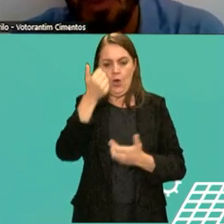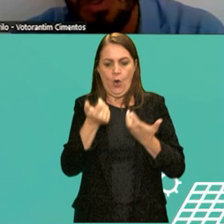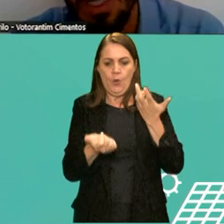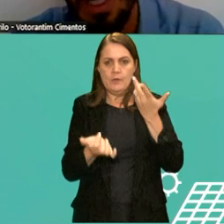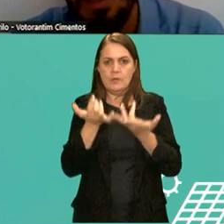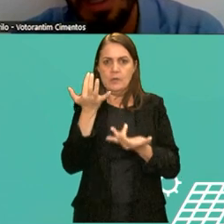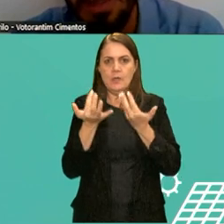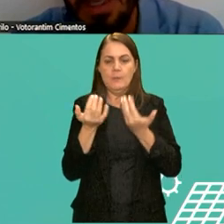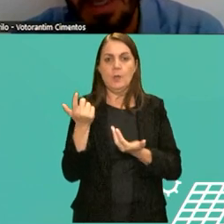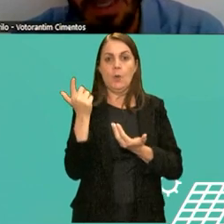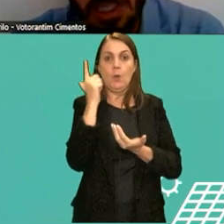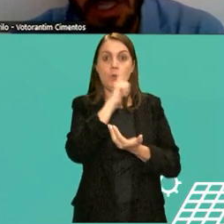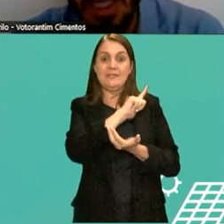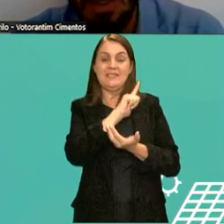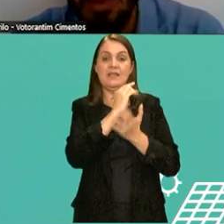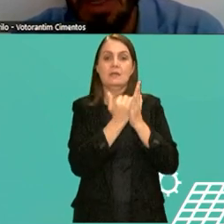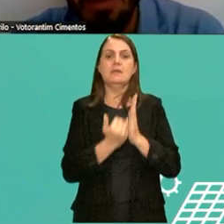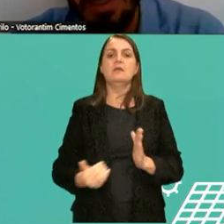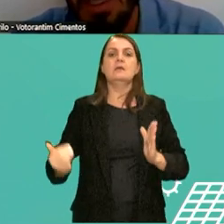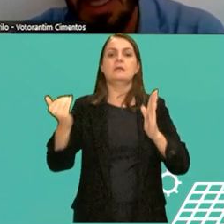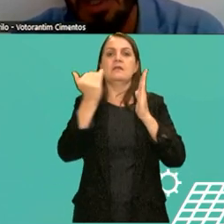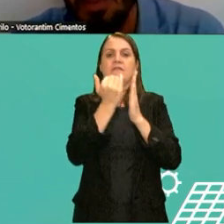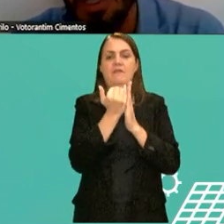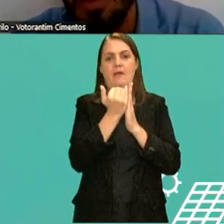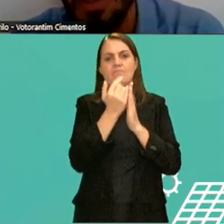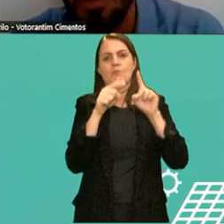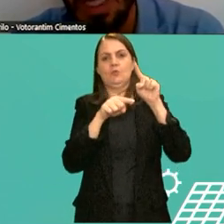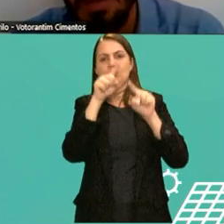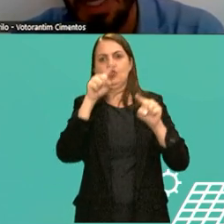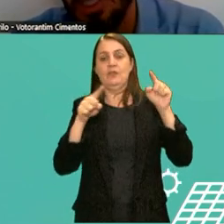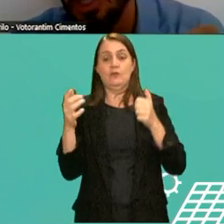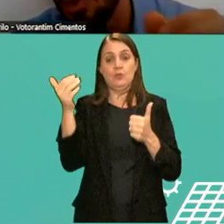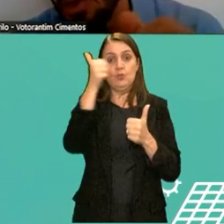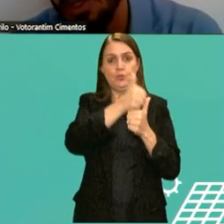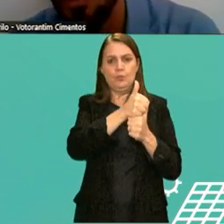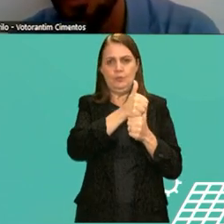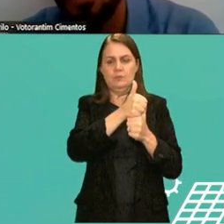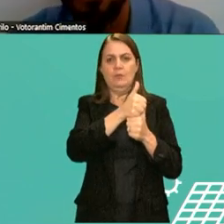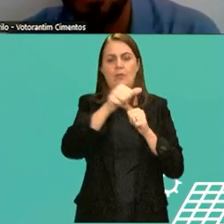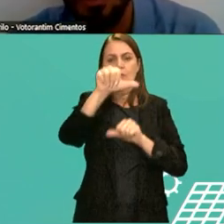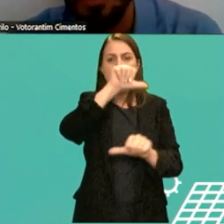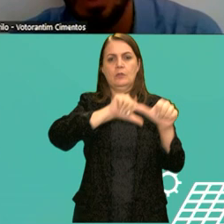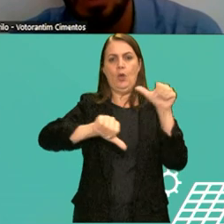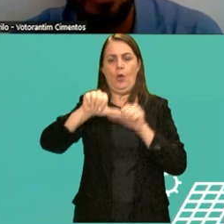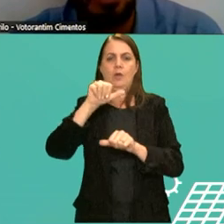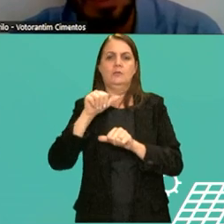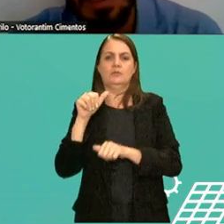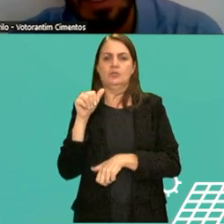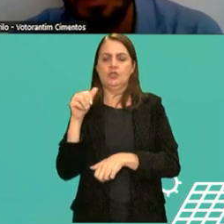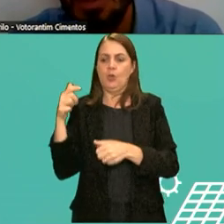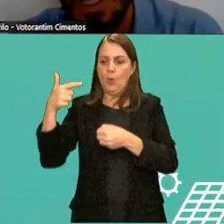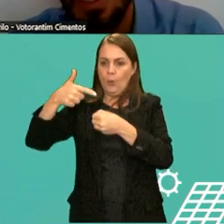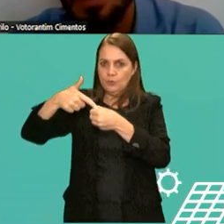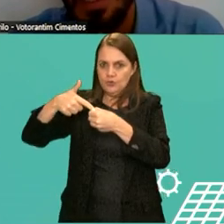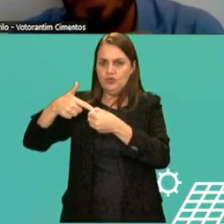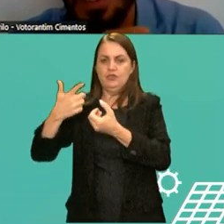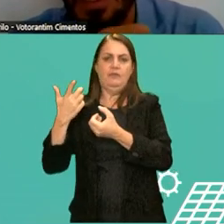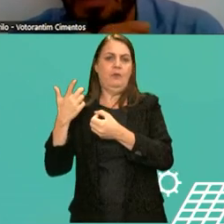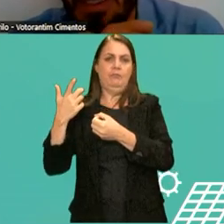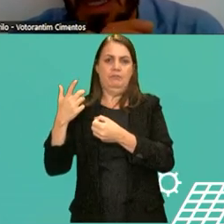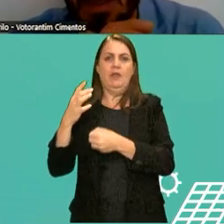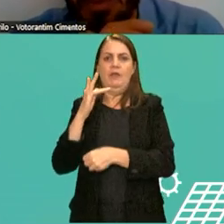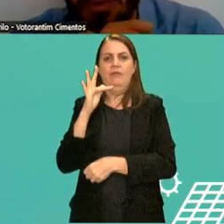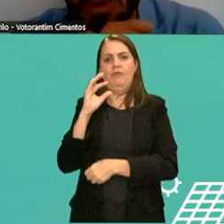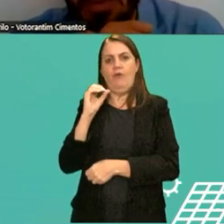we can elevate the levels of good combustion without losing